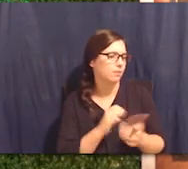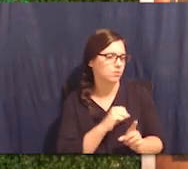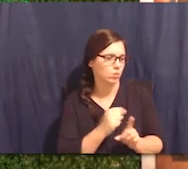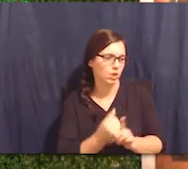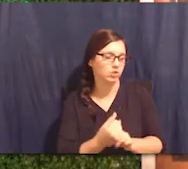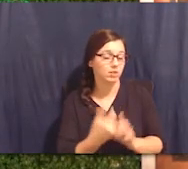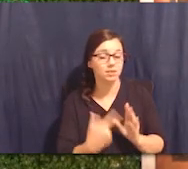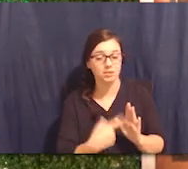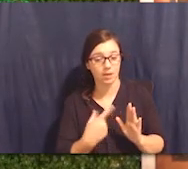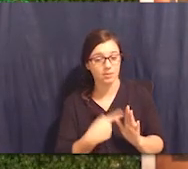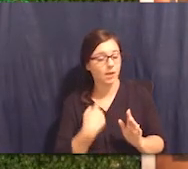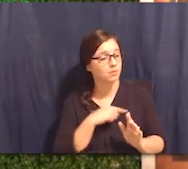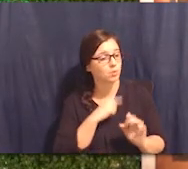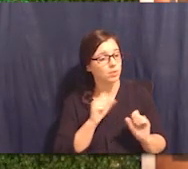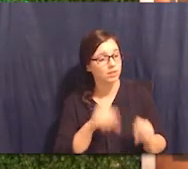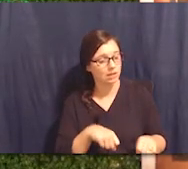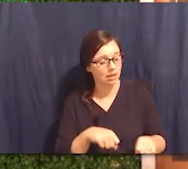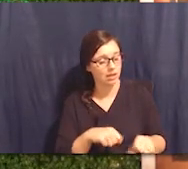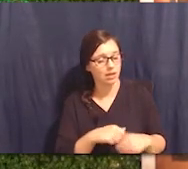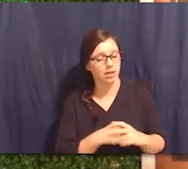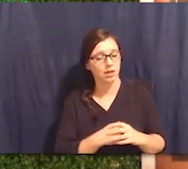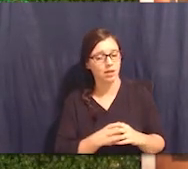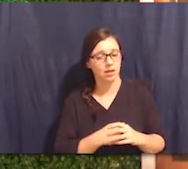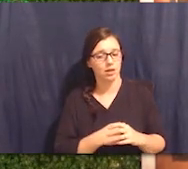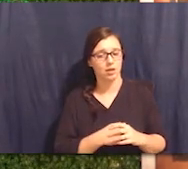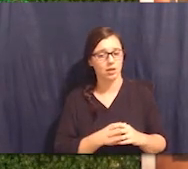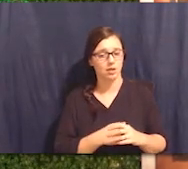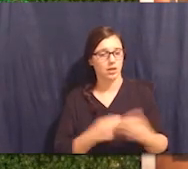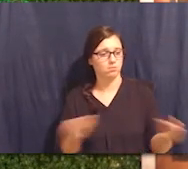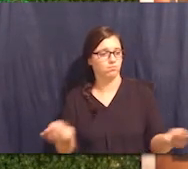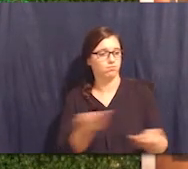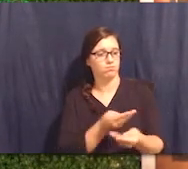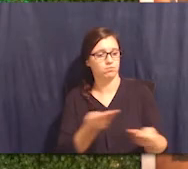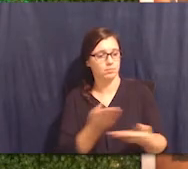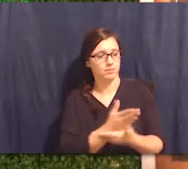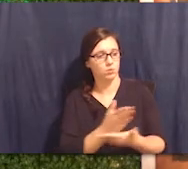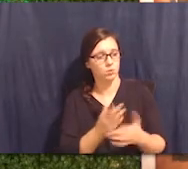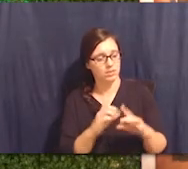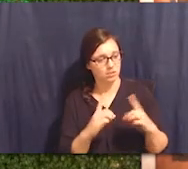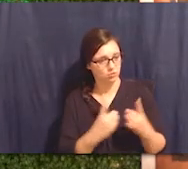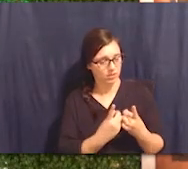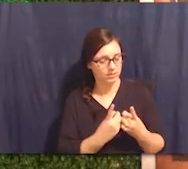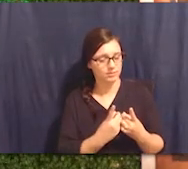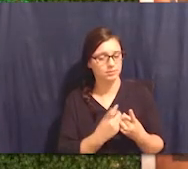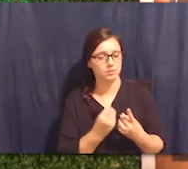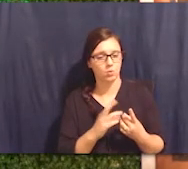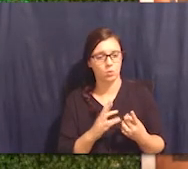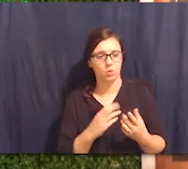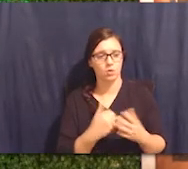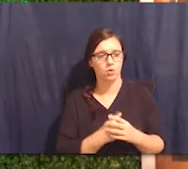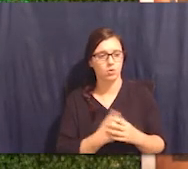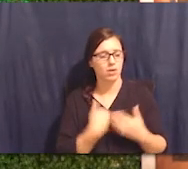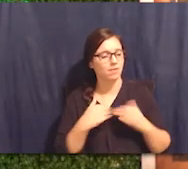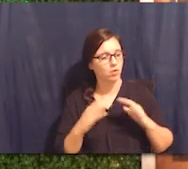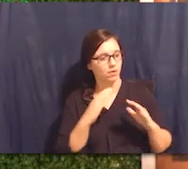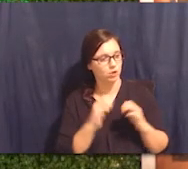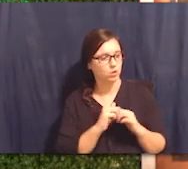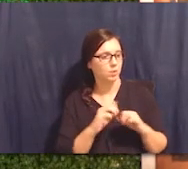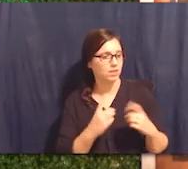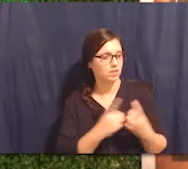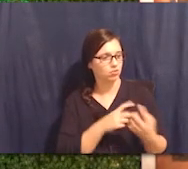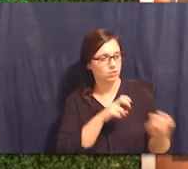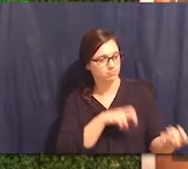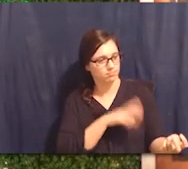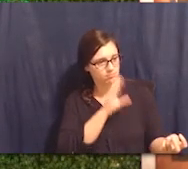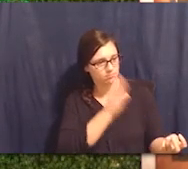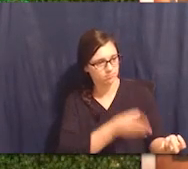situations. Sometimes we can actually liaise between districts and you know, or have conversations with